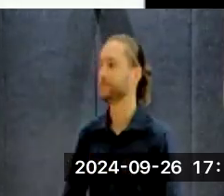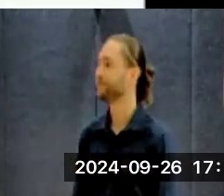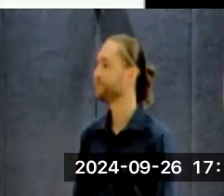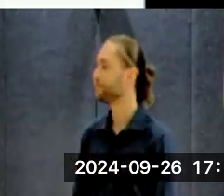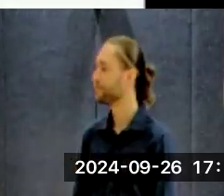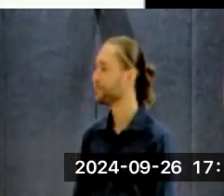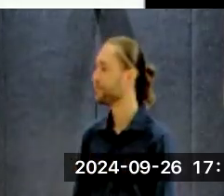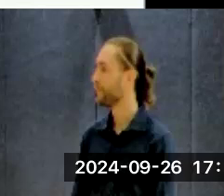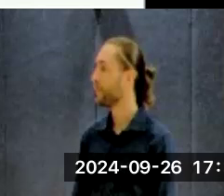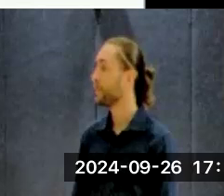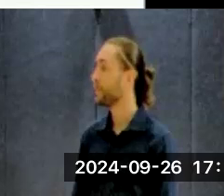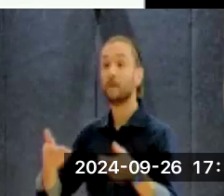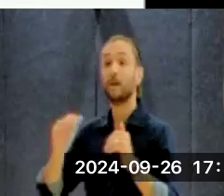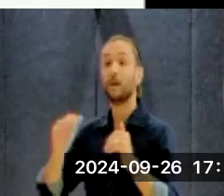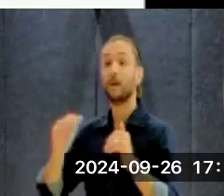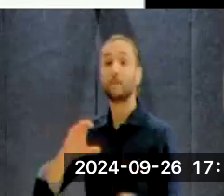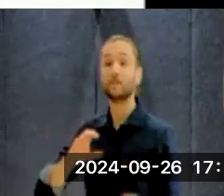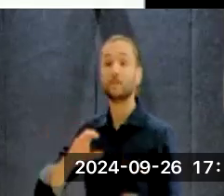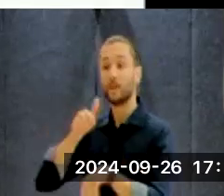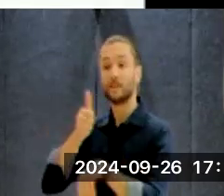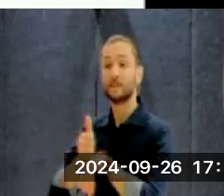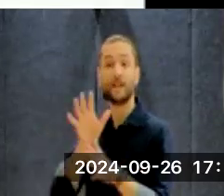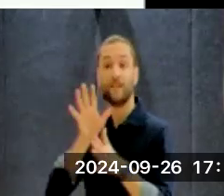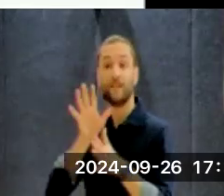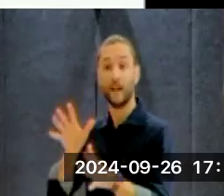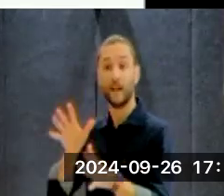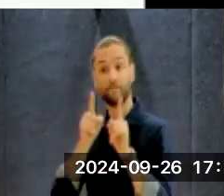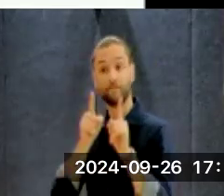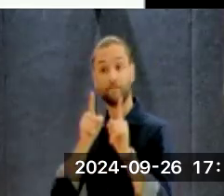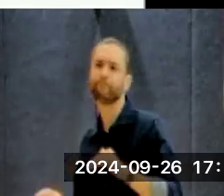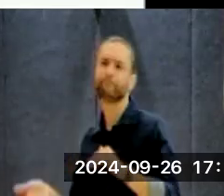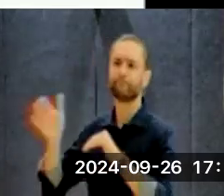So the Commission on the State of Haiti was established to strengthen California's